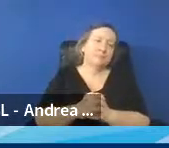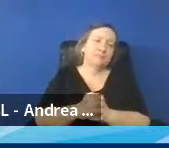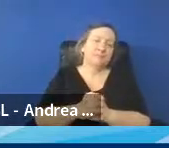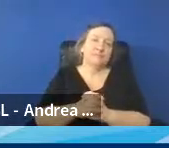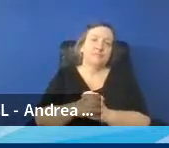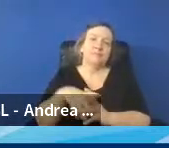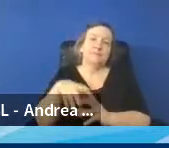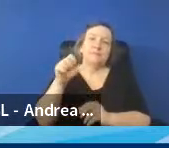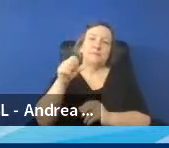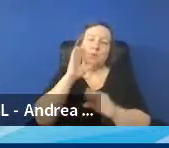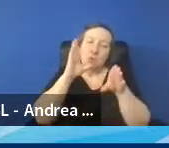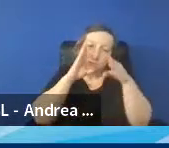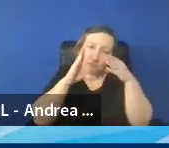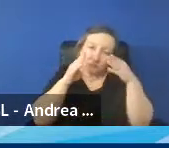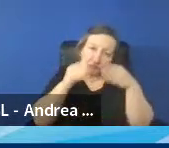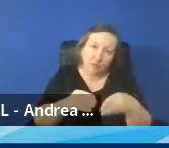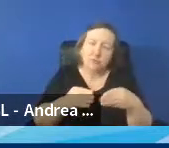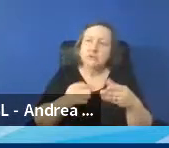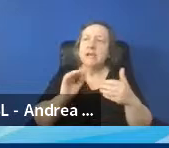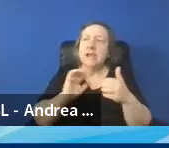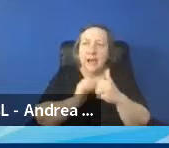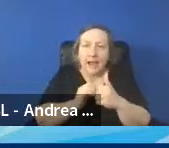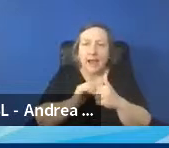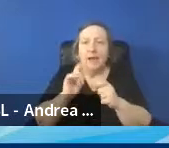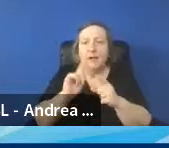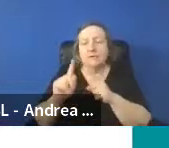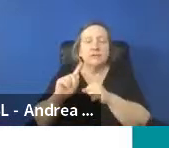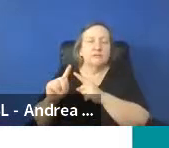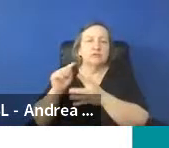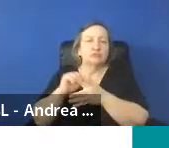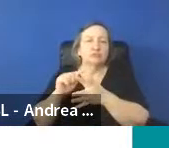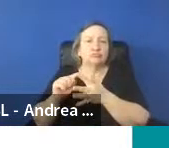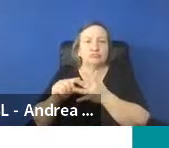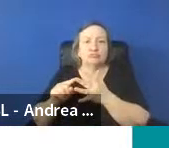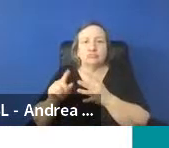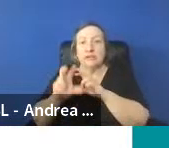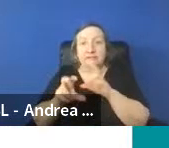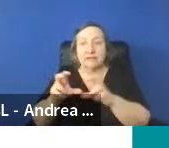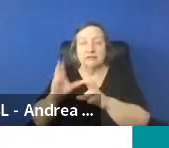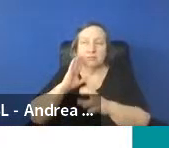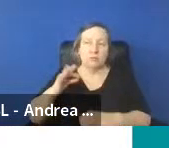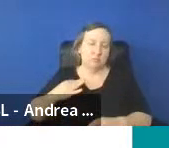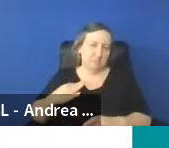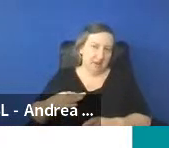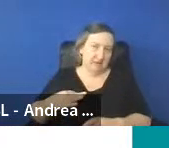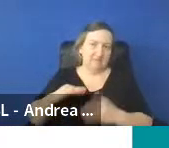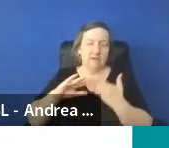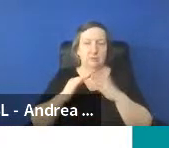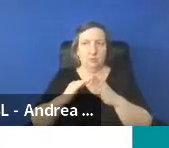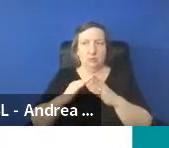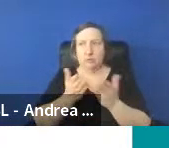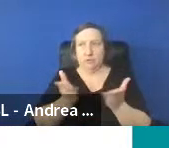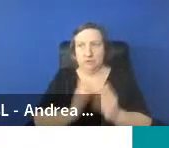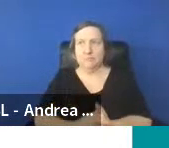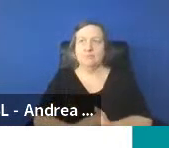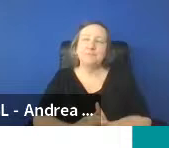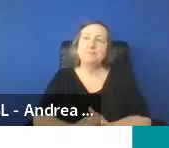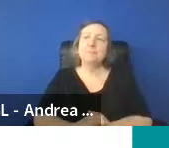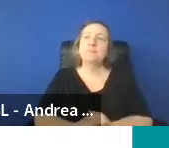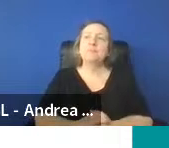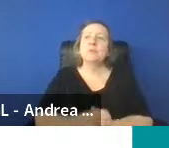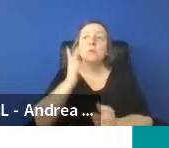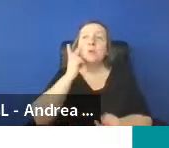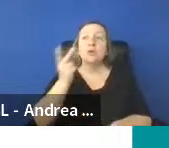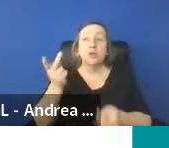Yeah, the focus really on how these different investments might benefit communities. Looking back